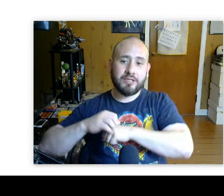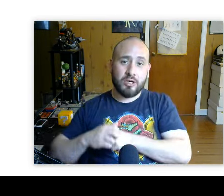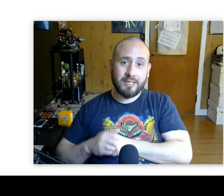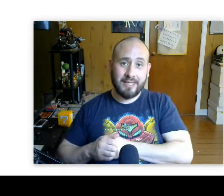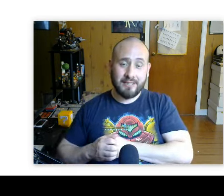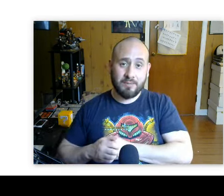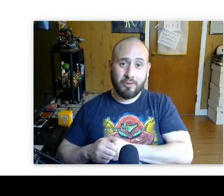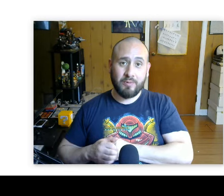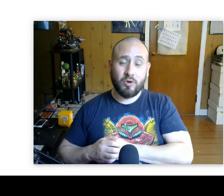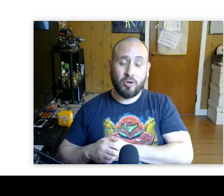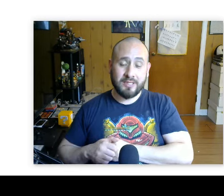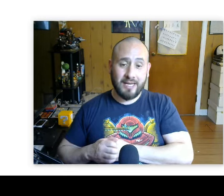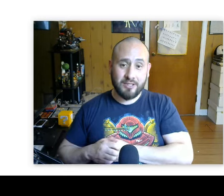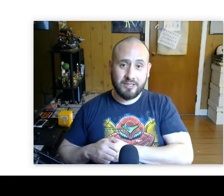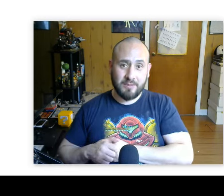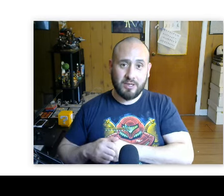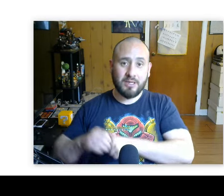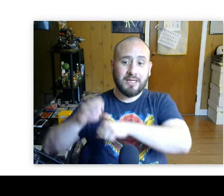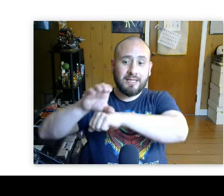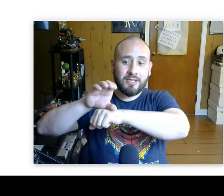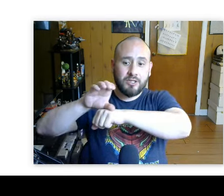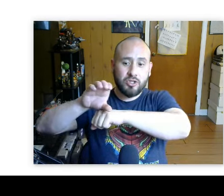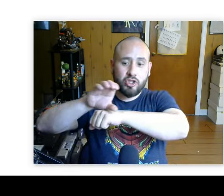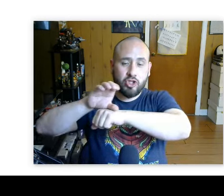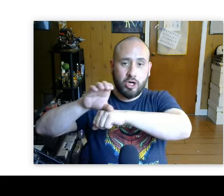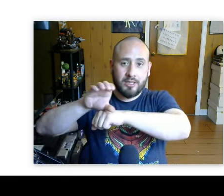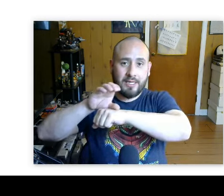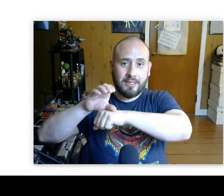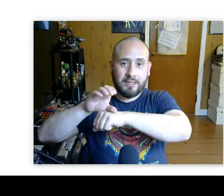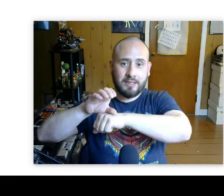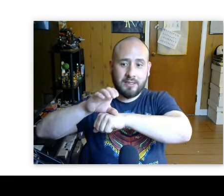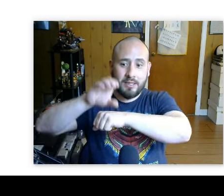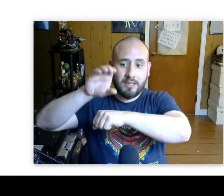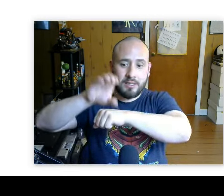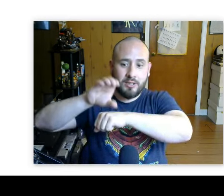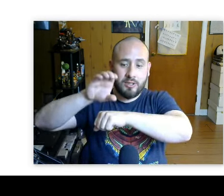you're starting to get to the point where all signs are similar. Chocolate,